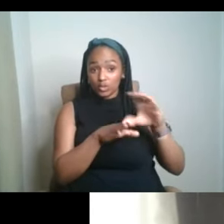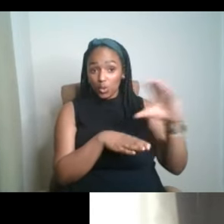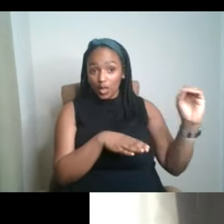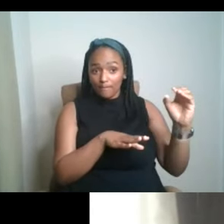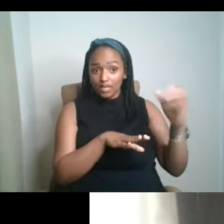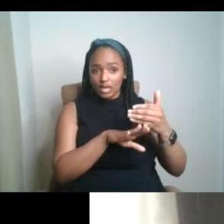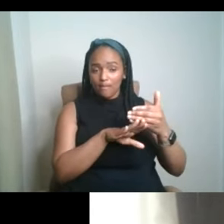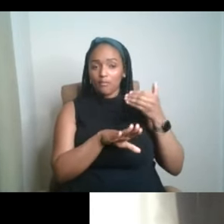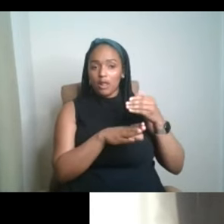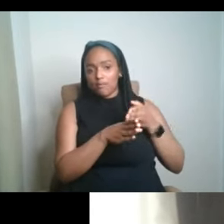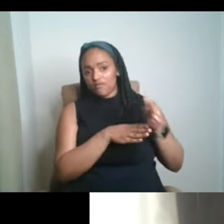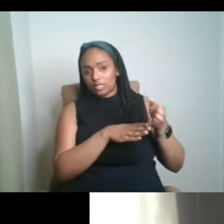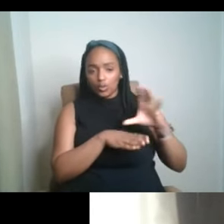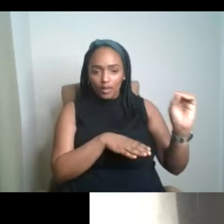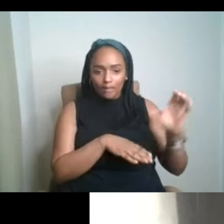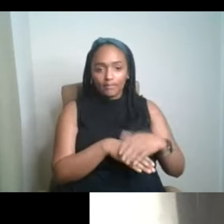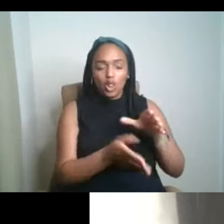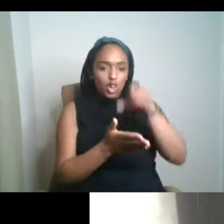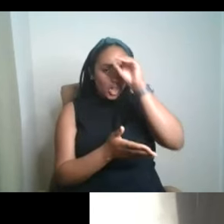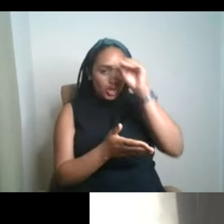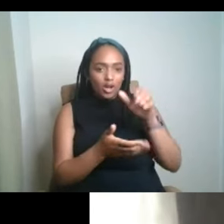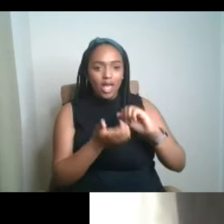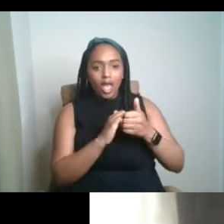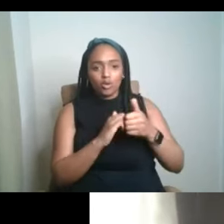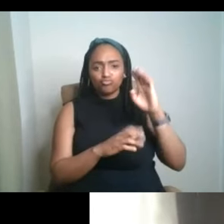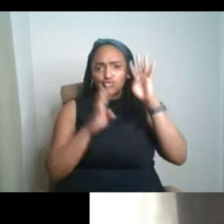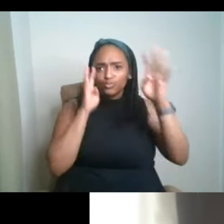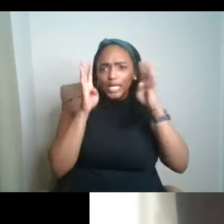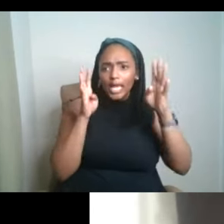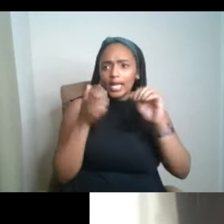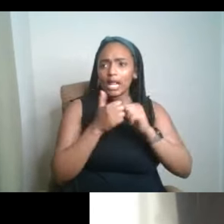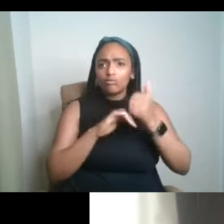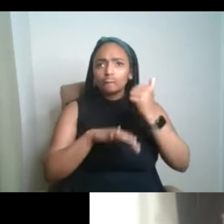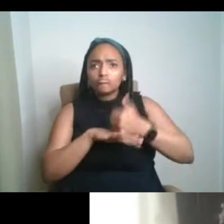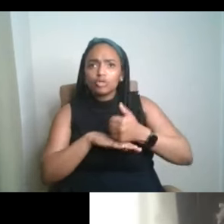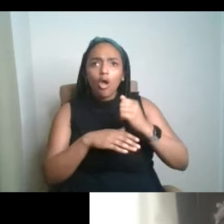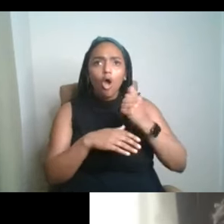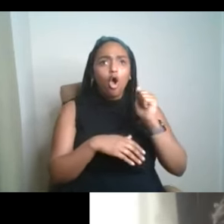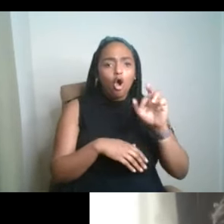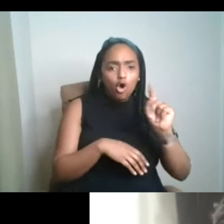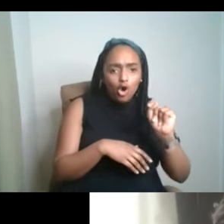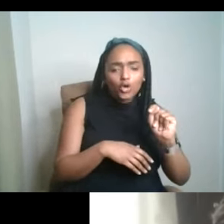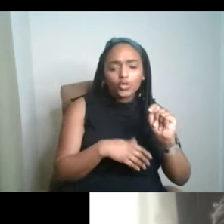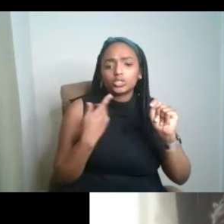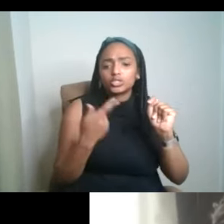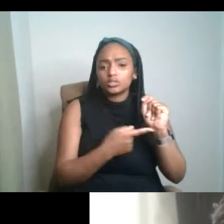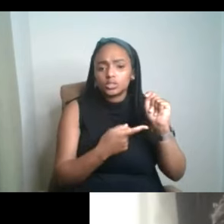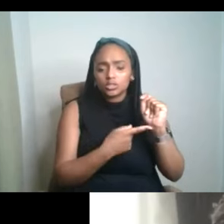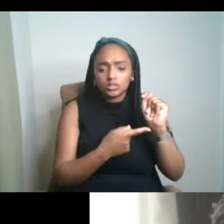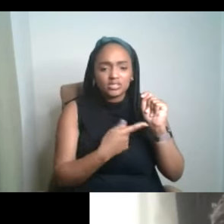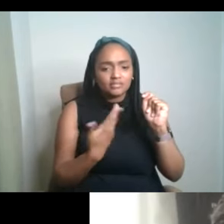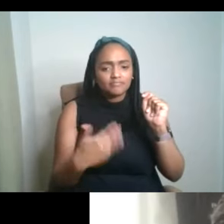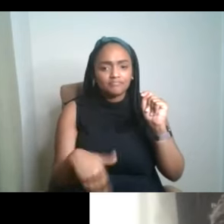know, learn choreography, but also how to create and how to create art that really, again,